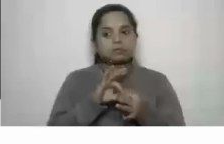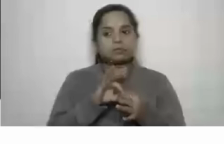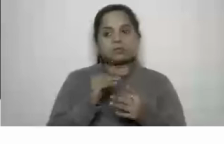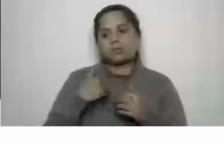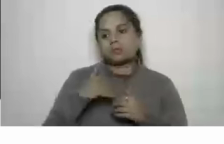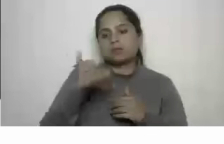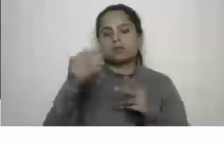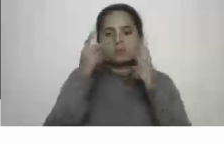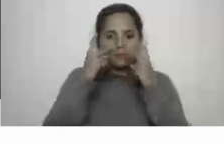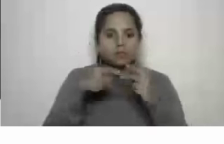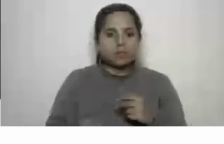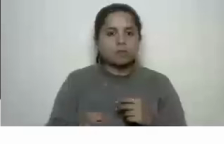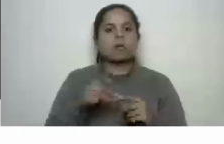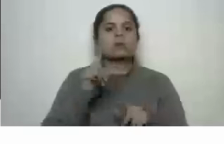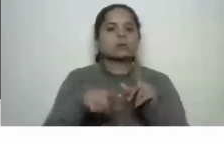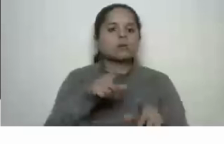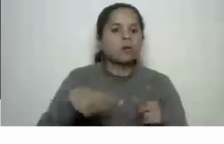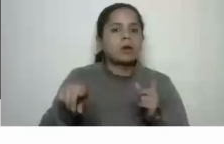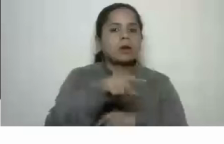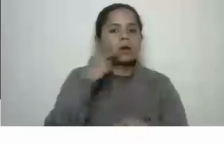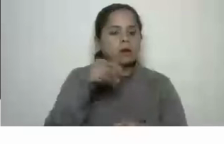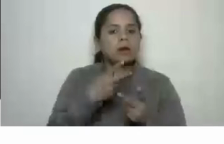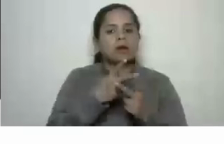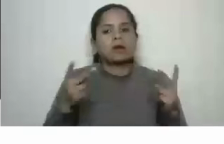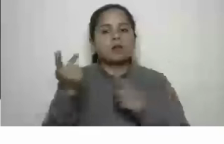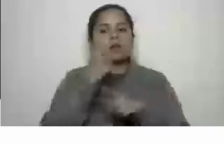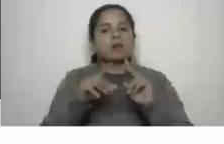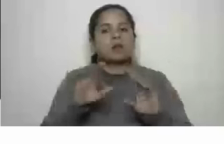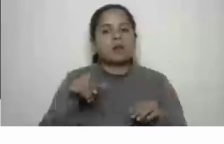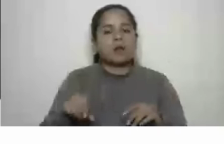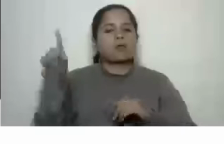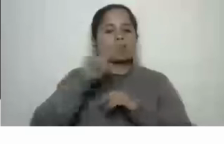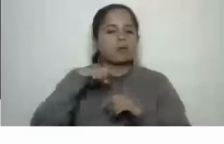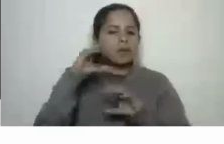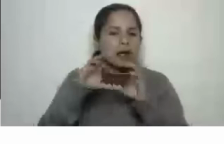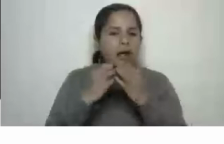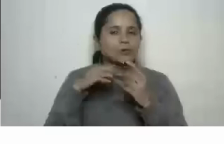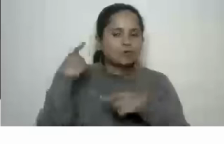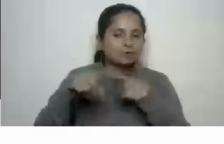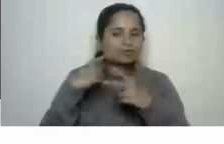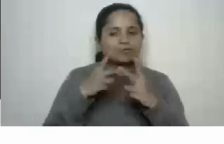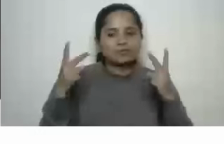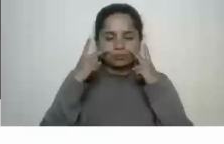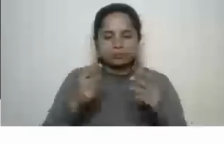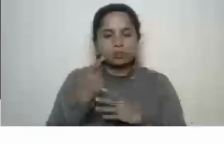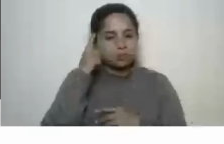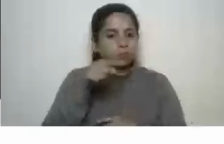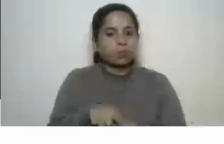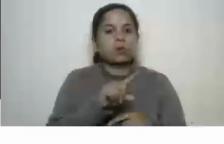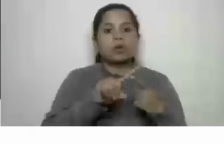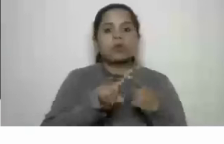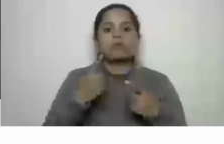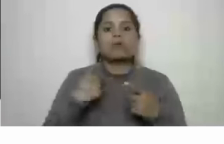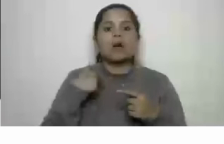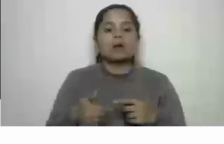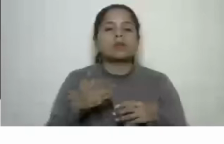going to see 3 steps how we can integrate these multilingual approaches in our day-to-day classroom. And for that, the first step I'm going to